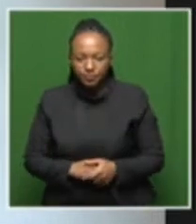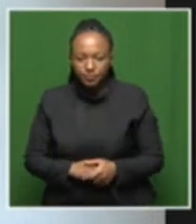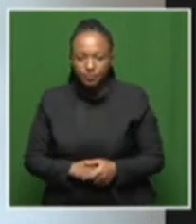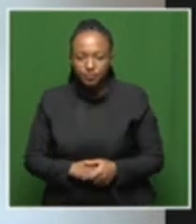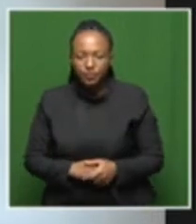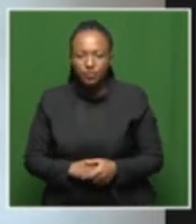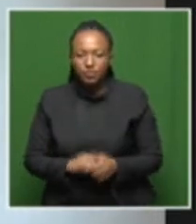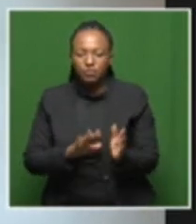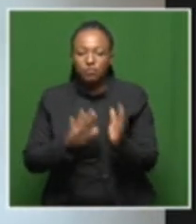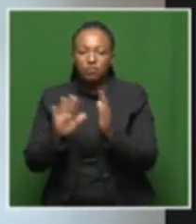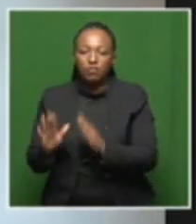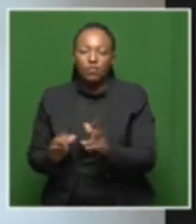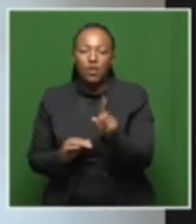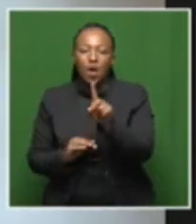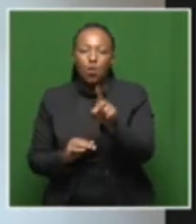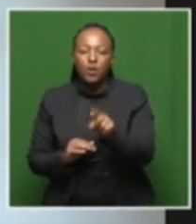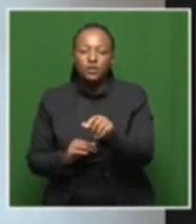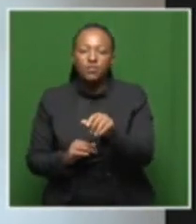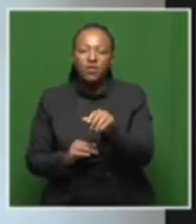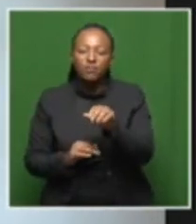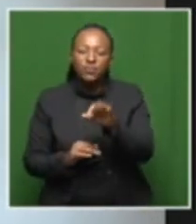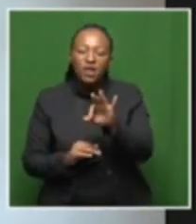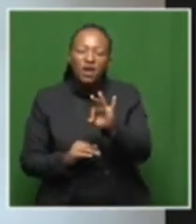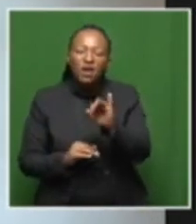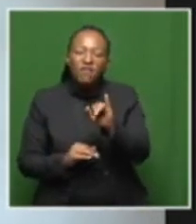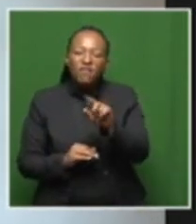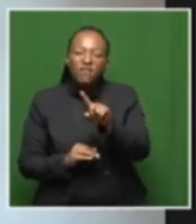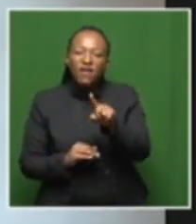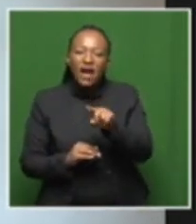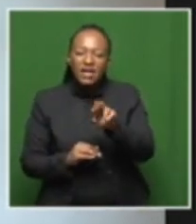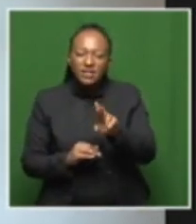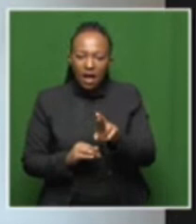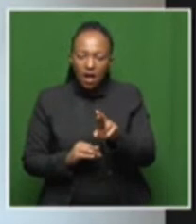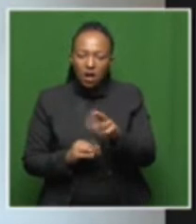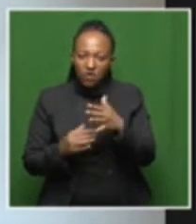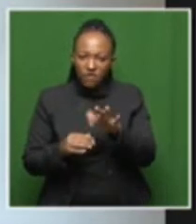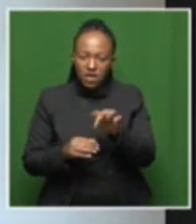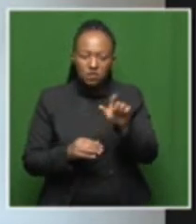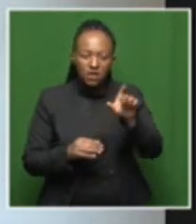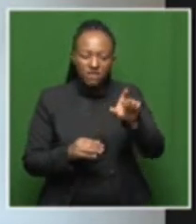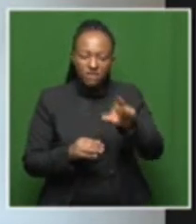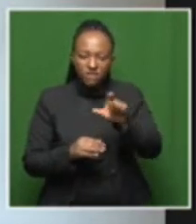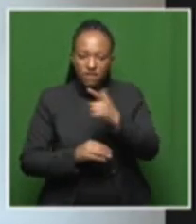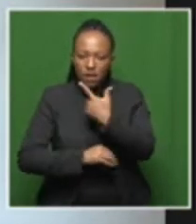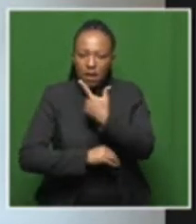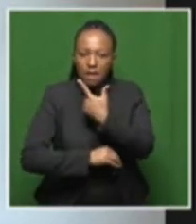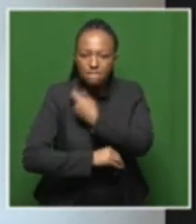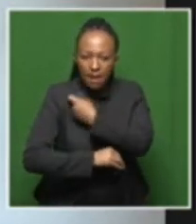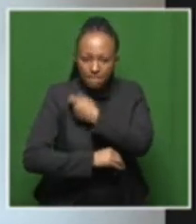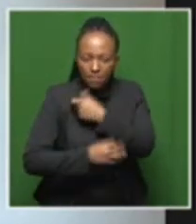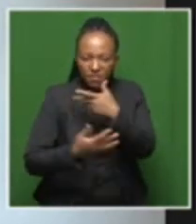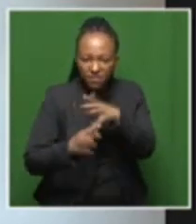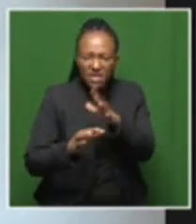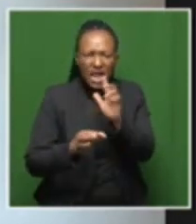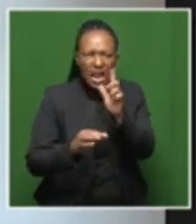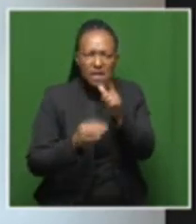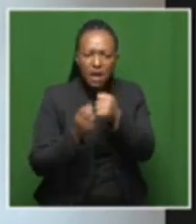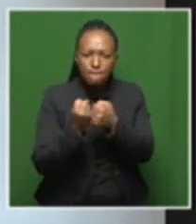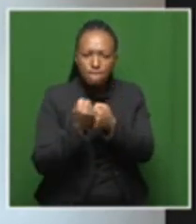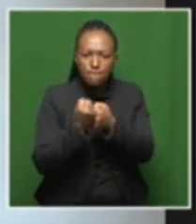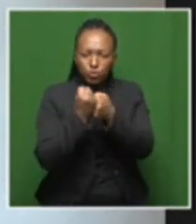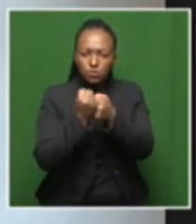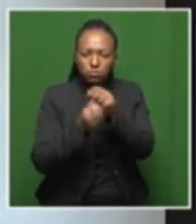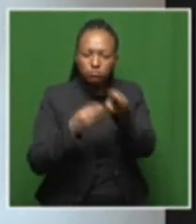There were questions around the Pfizer boost shot. We've also seen those reports, but we've also seen reports about mixing and